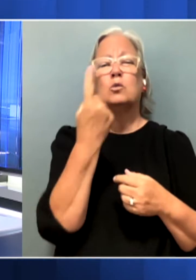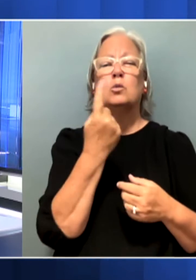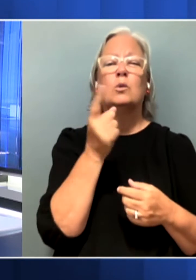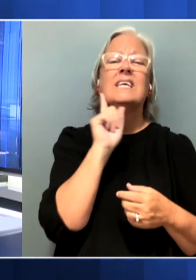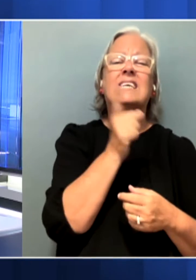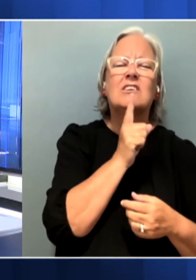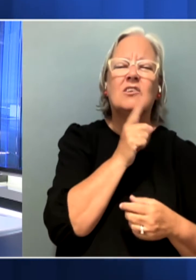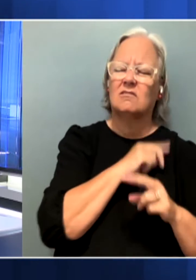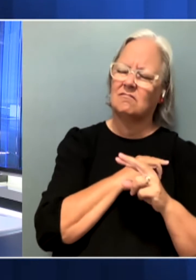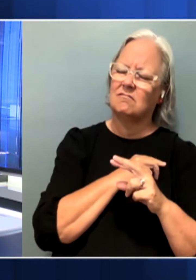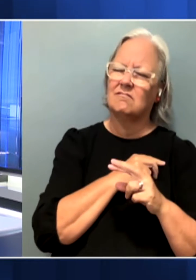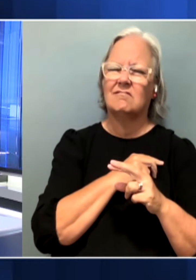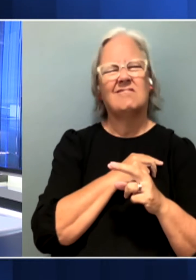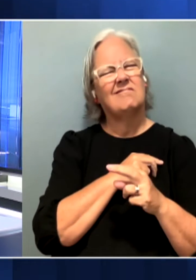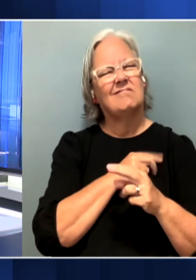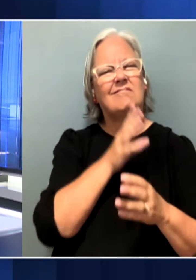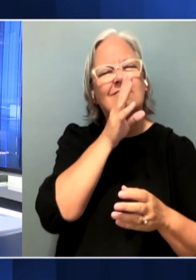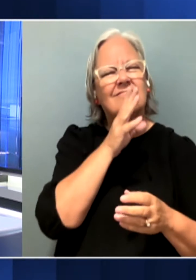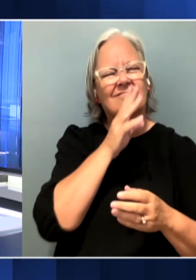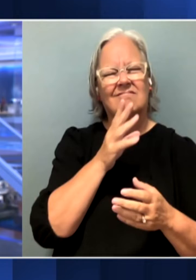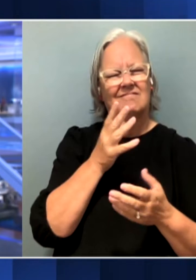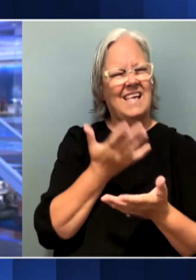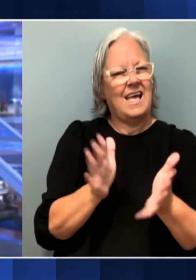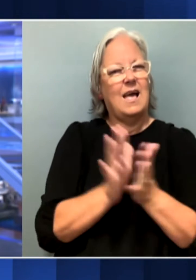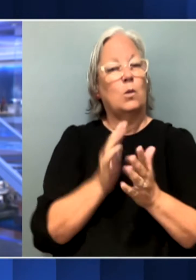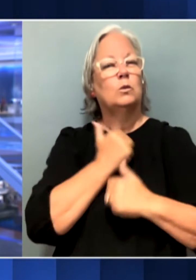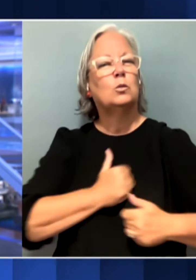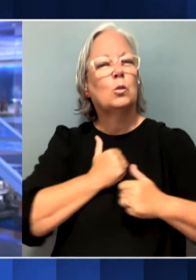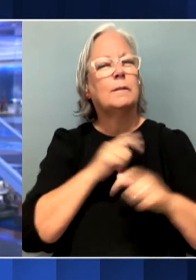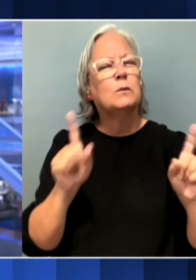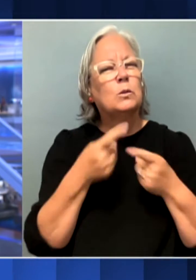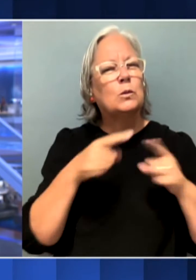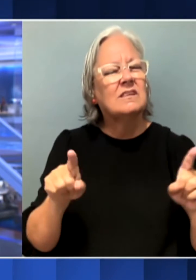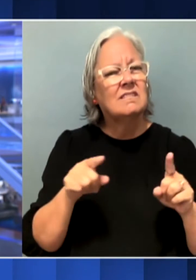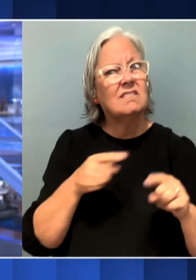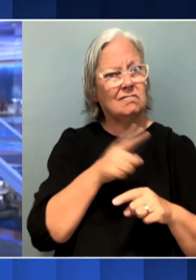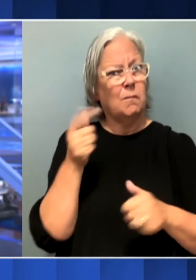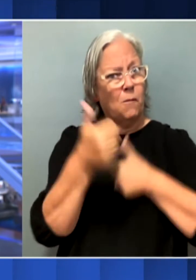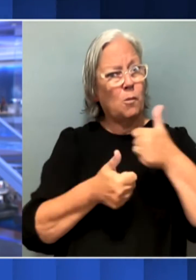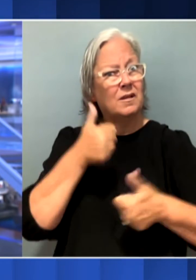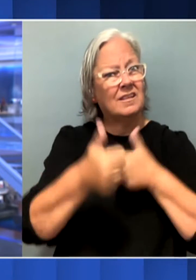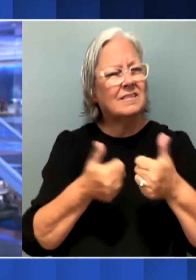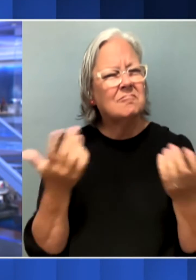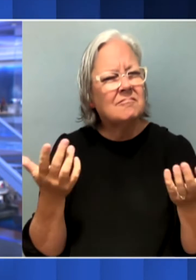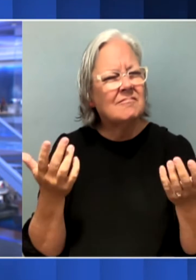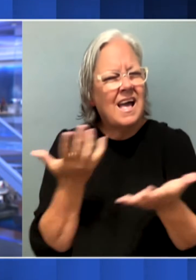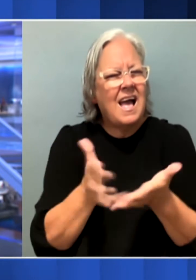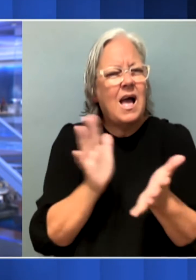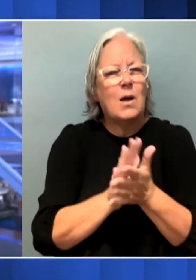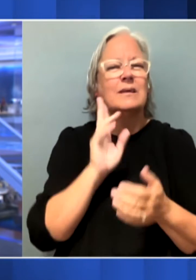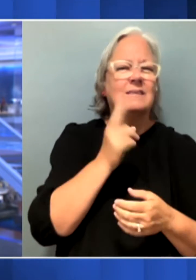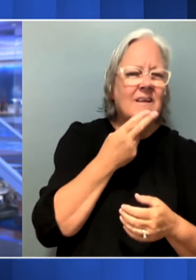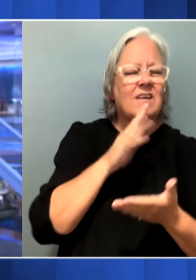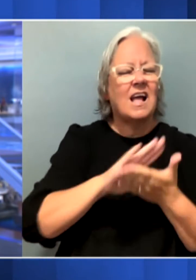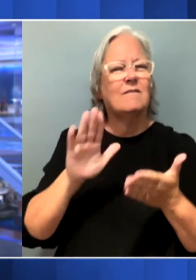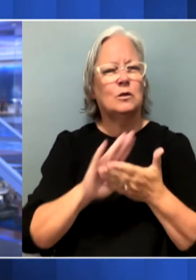bit mysterious to understand the appeal that music has to deaf and hard of hearing people. So how is it that deaf and hard of hearing people